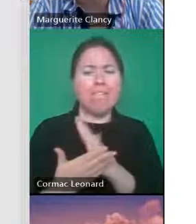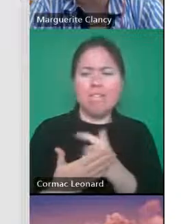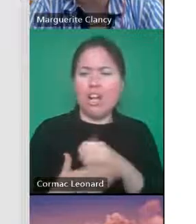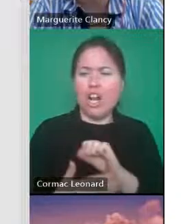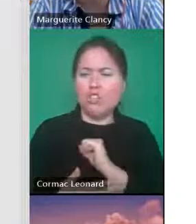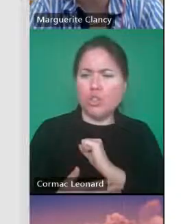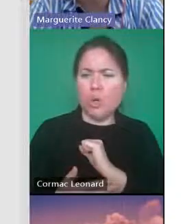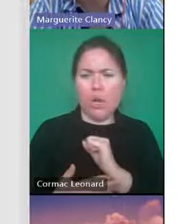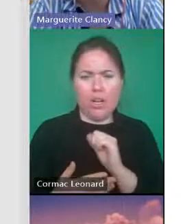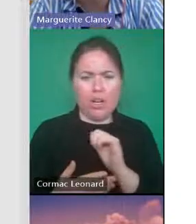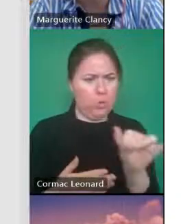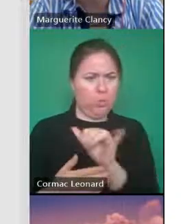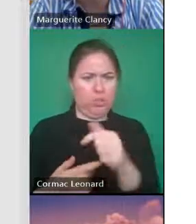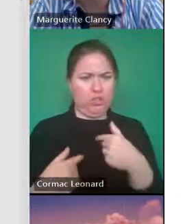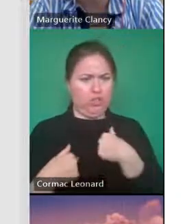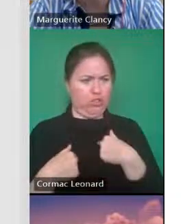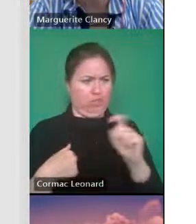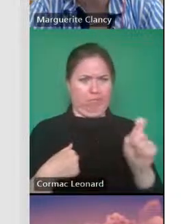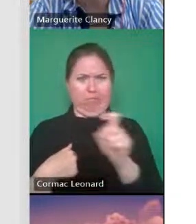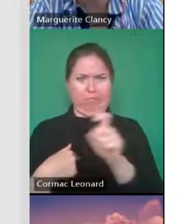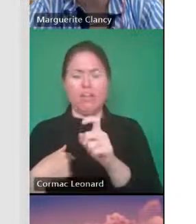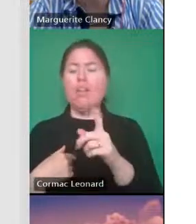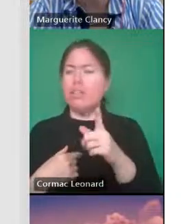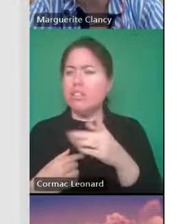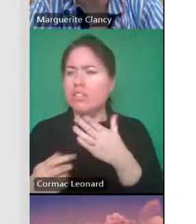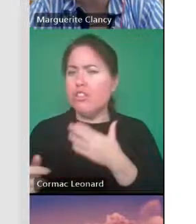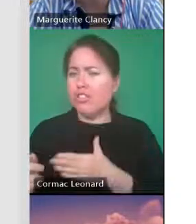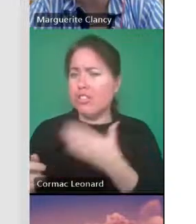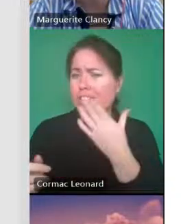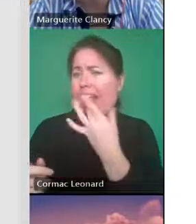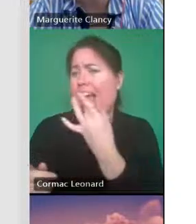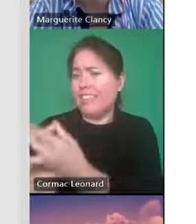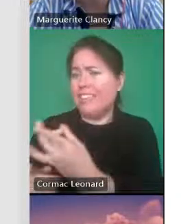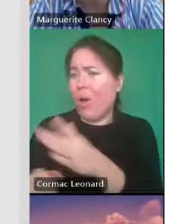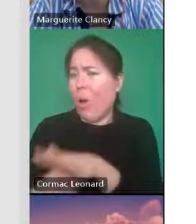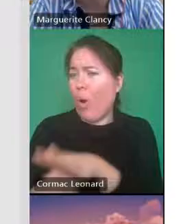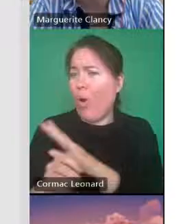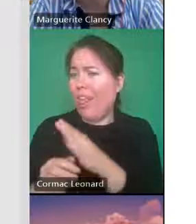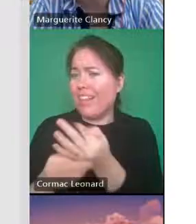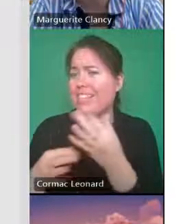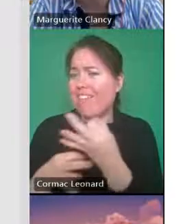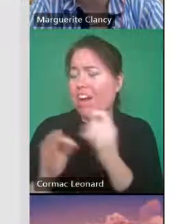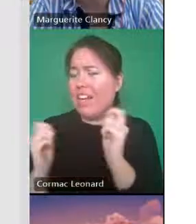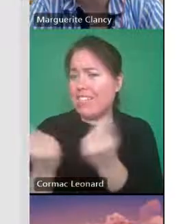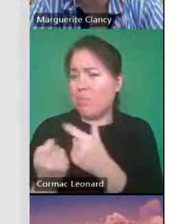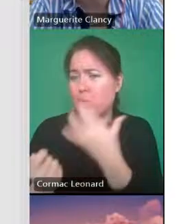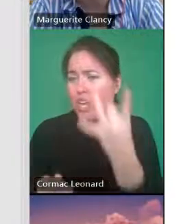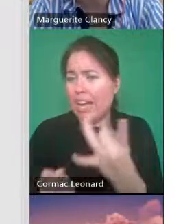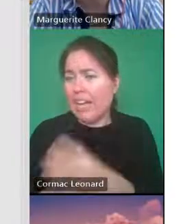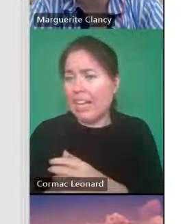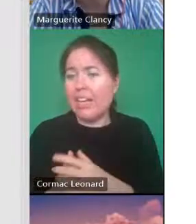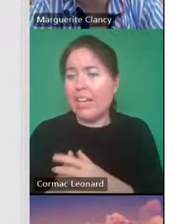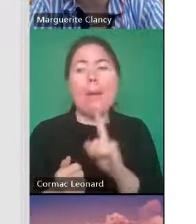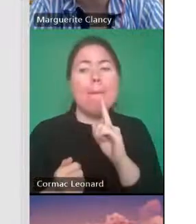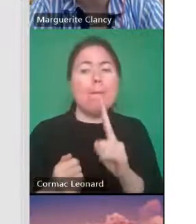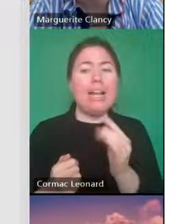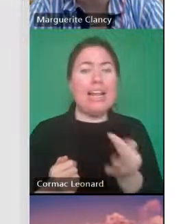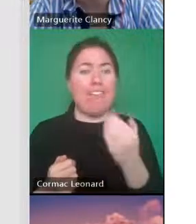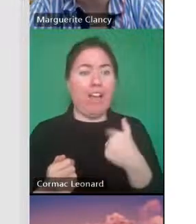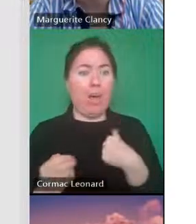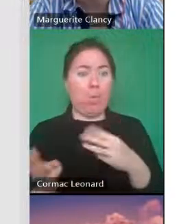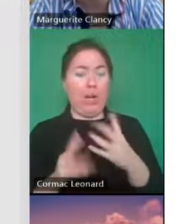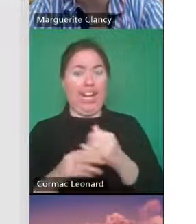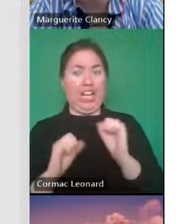what pathway, do check with your local safeguarding team. But if you're working in a service that has a